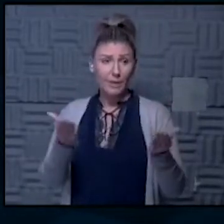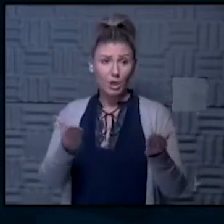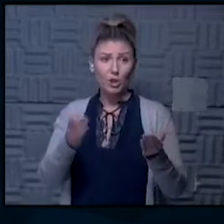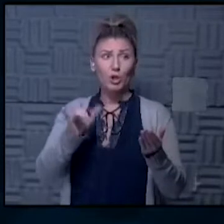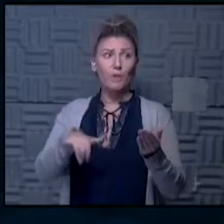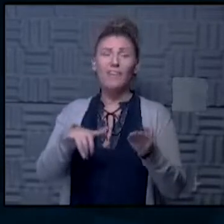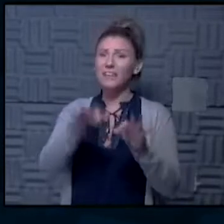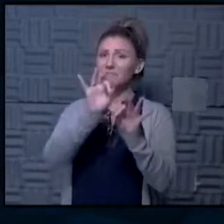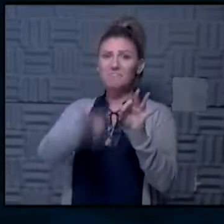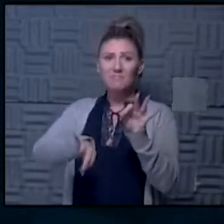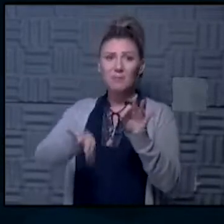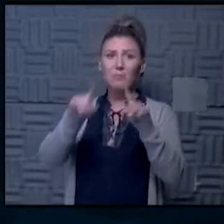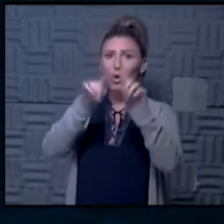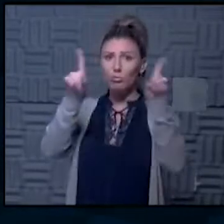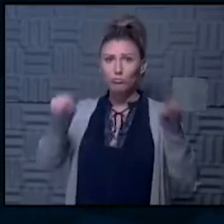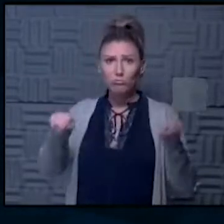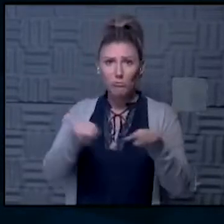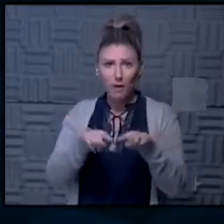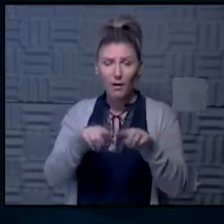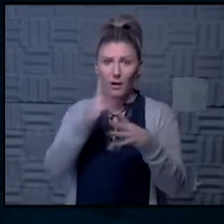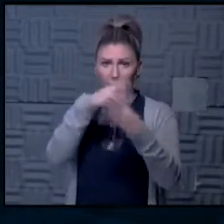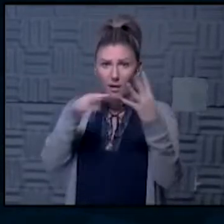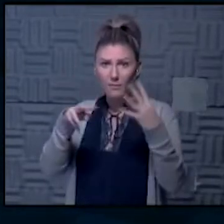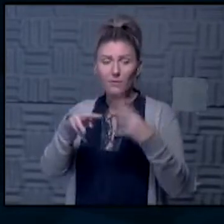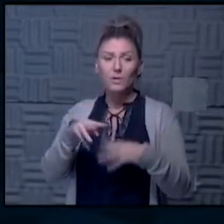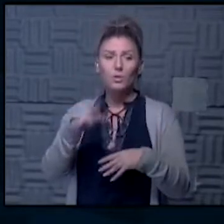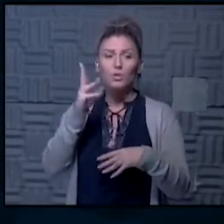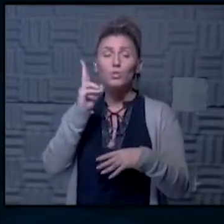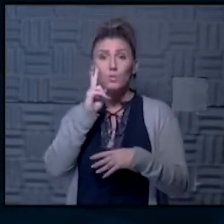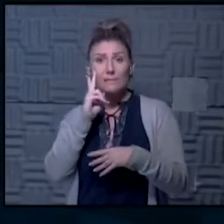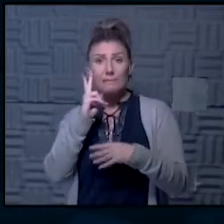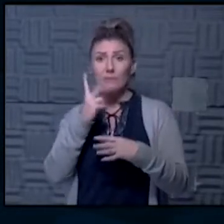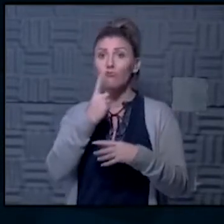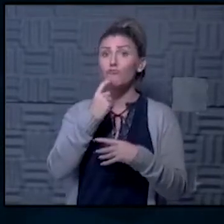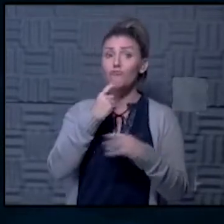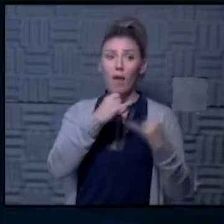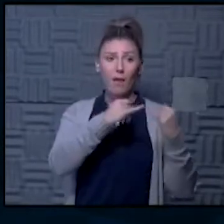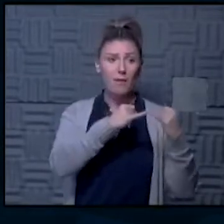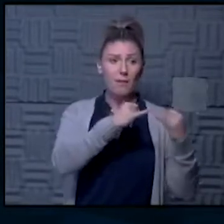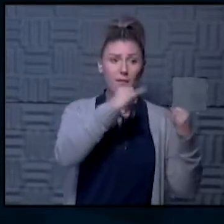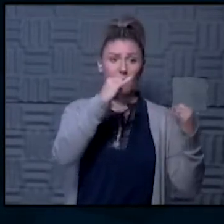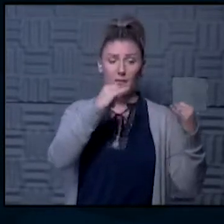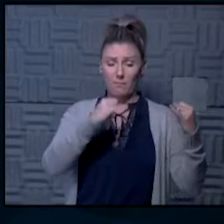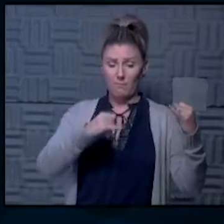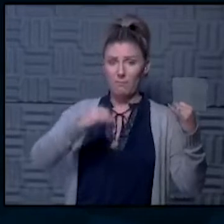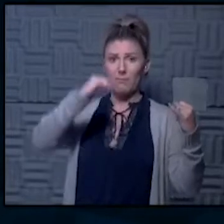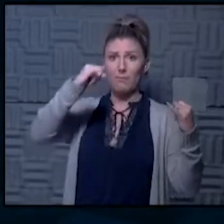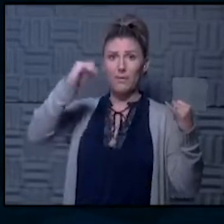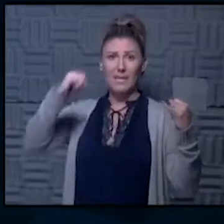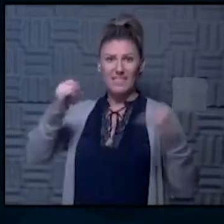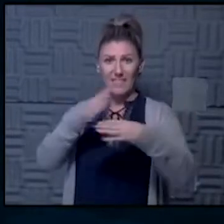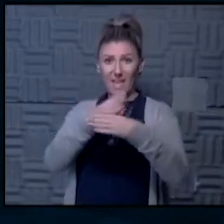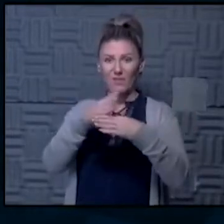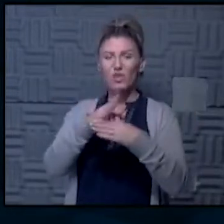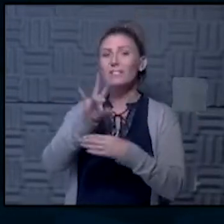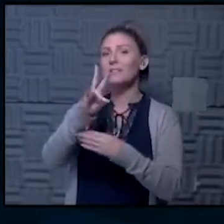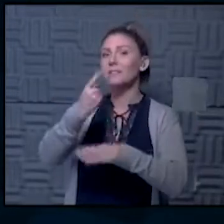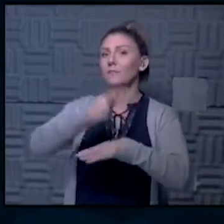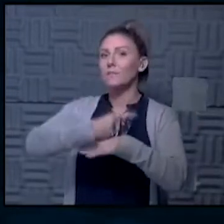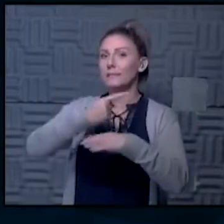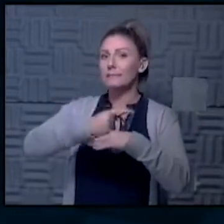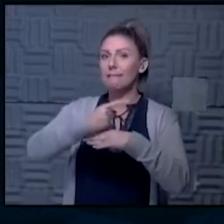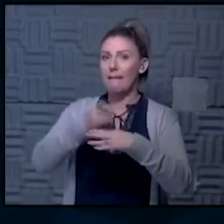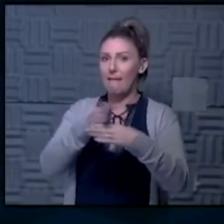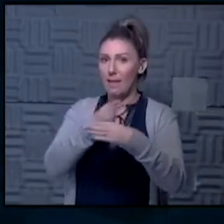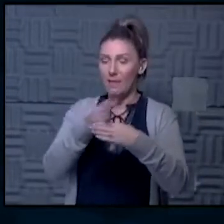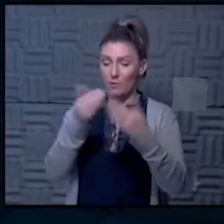this pretty simple graph, you see in the red line, the 7-day average number of new